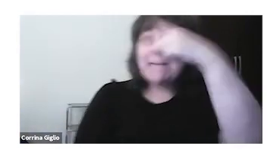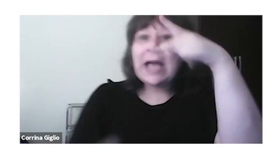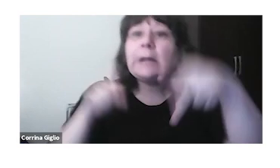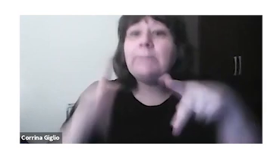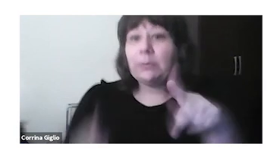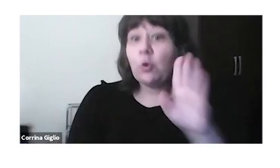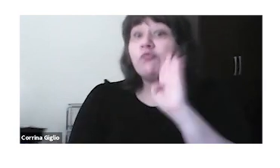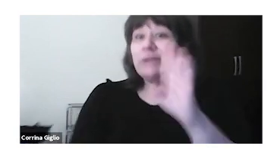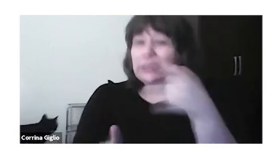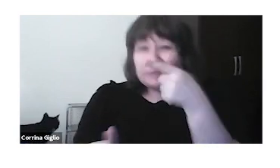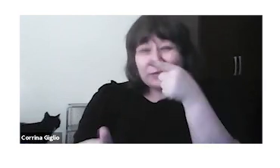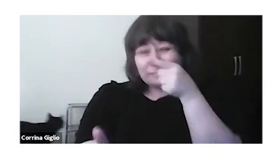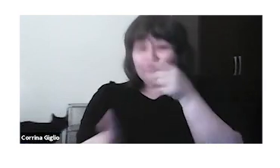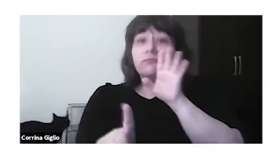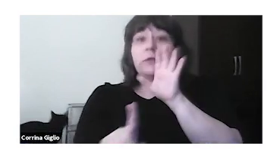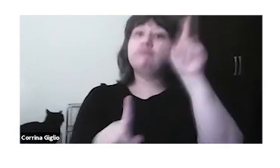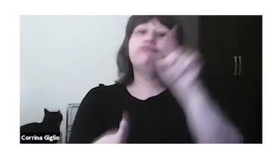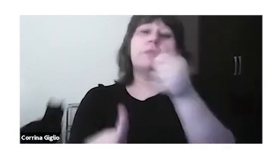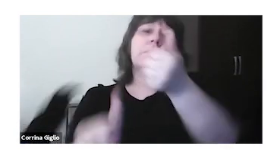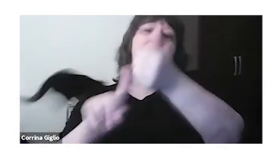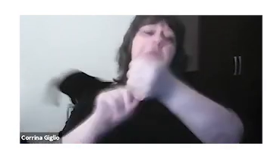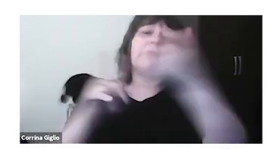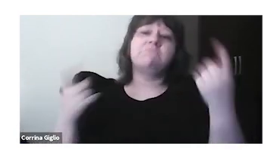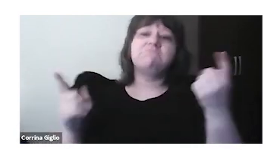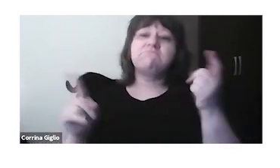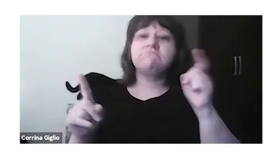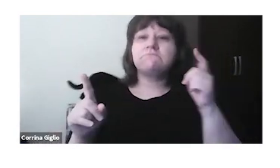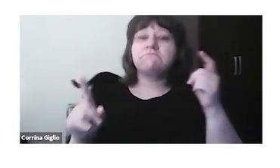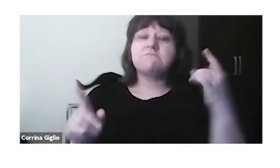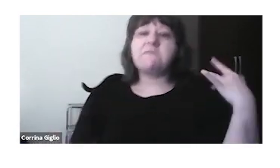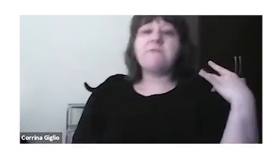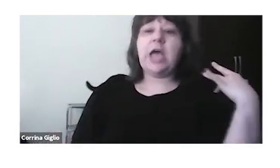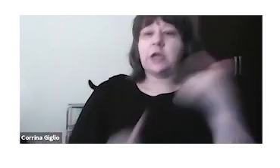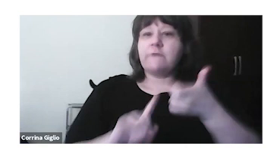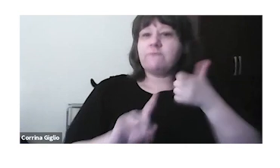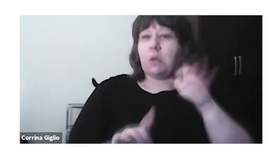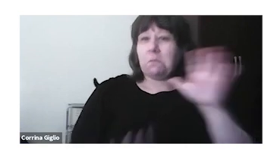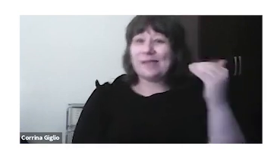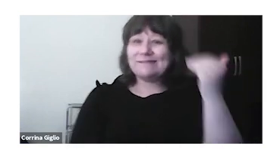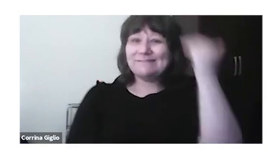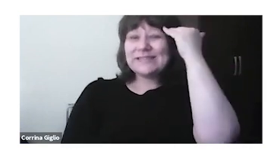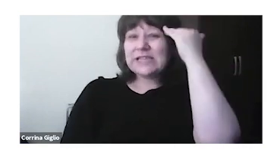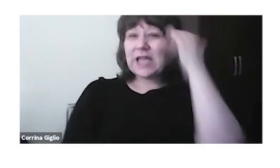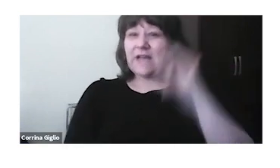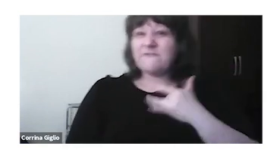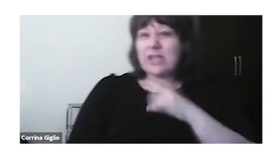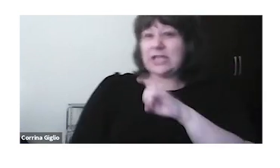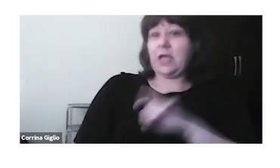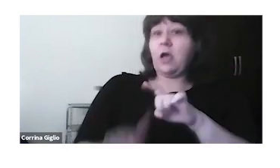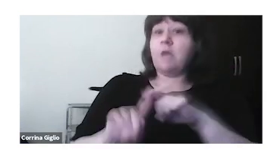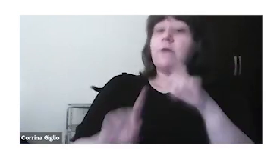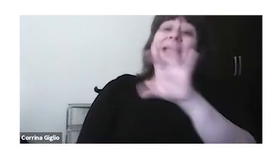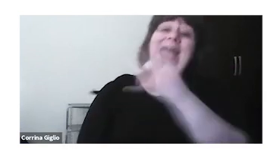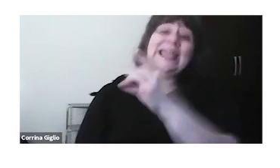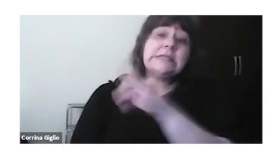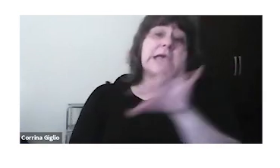conversations about sustainability, and sort of this fashion is like rooted out of like a sense of necessity that's rooted in the 18th and 19th